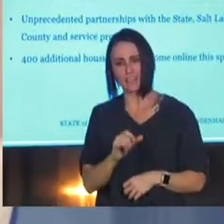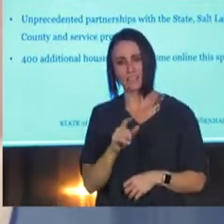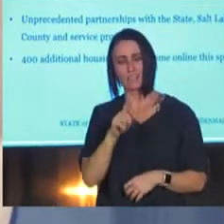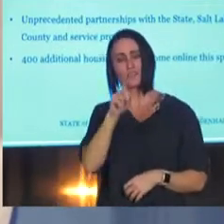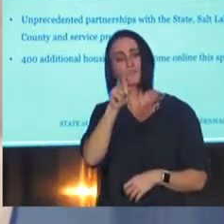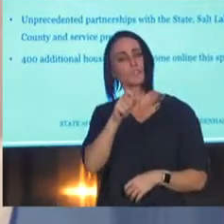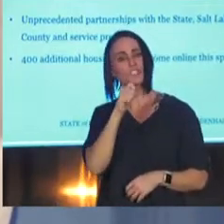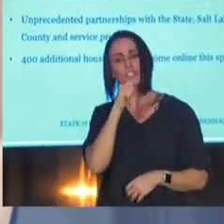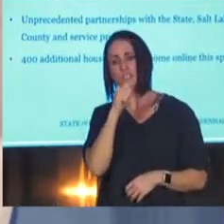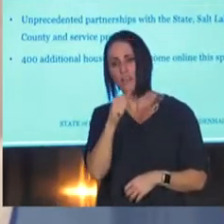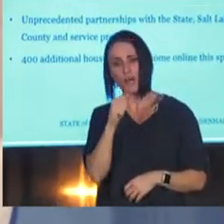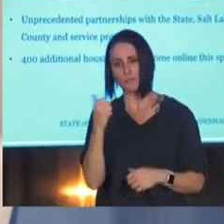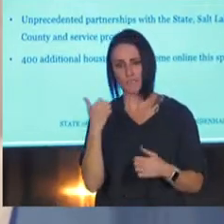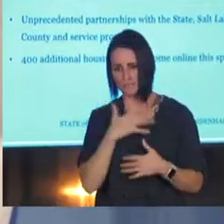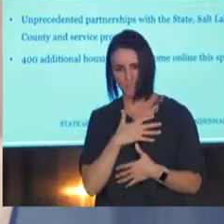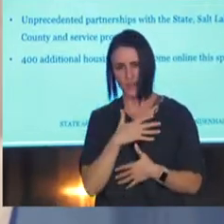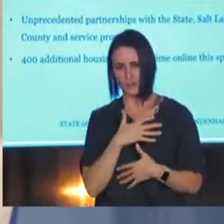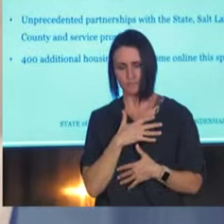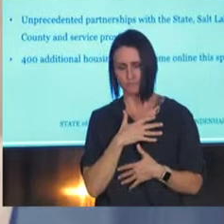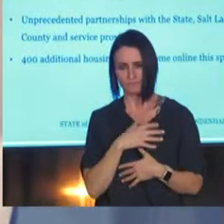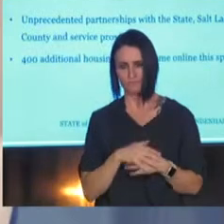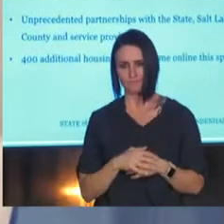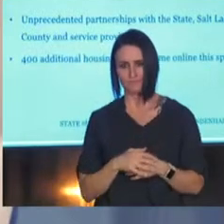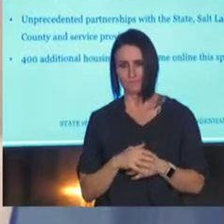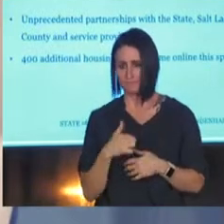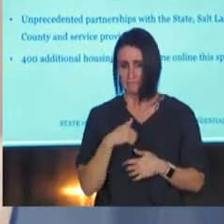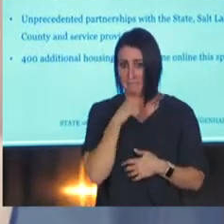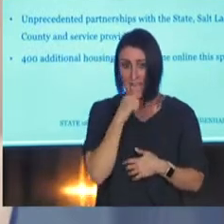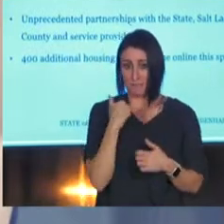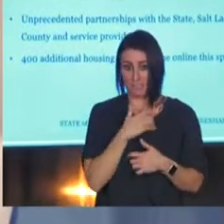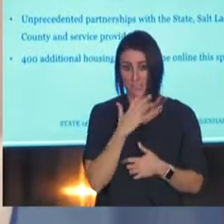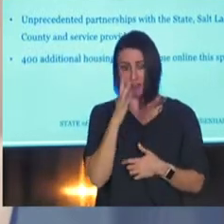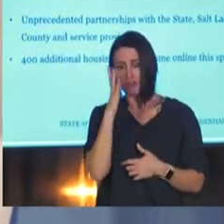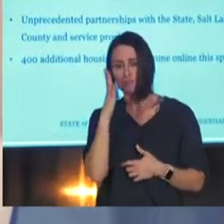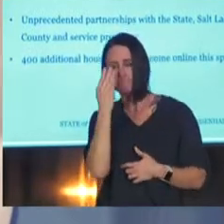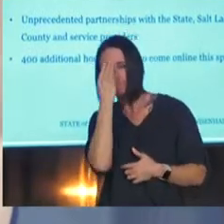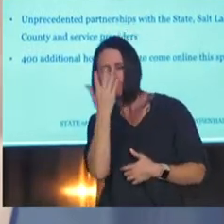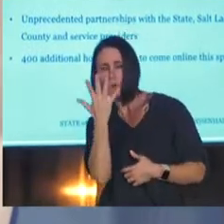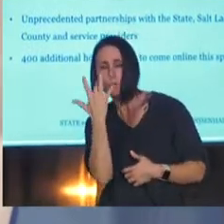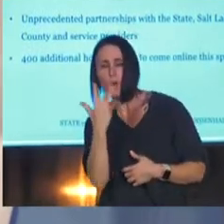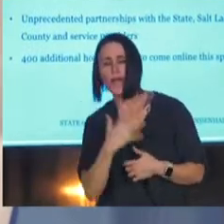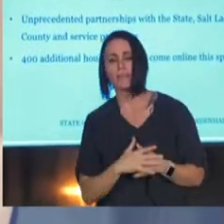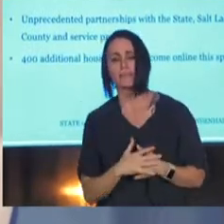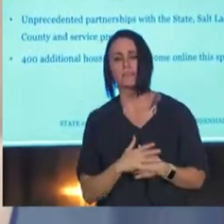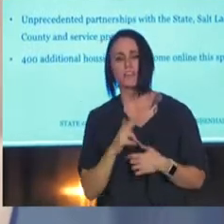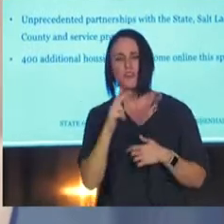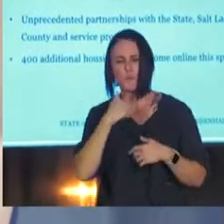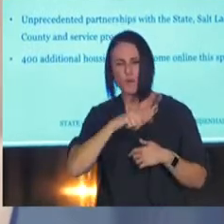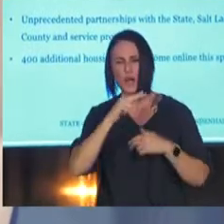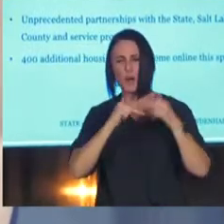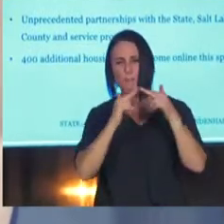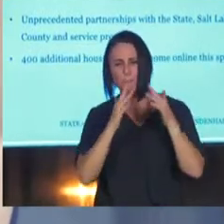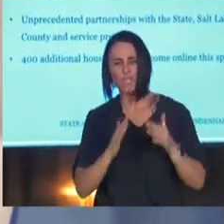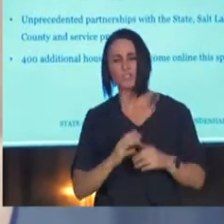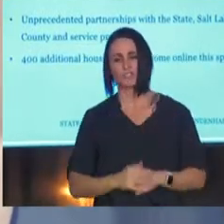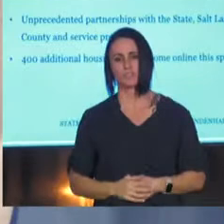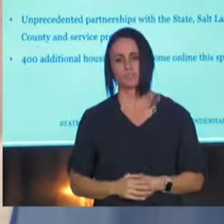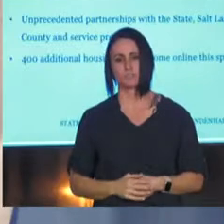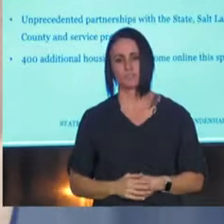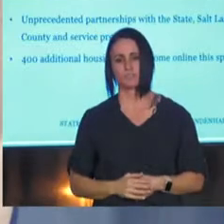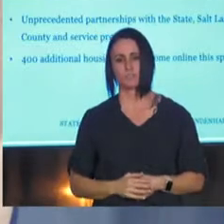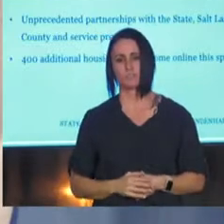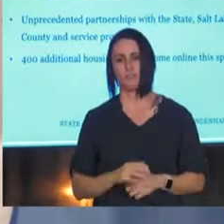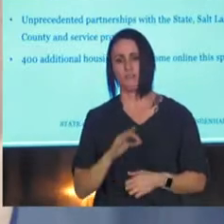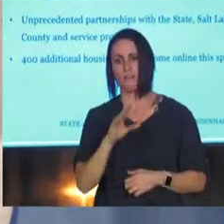should not be intimidated. I'm not, and I'll tell you why. Because we're builders. Governor